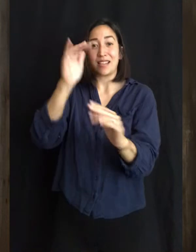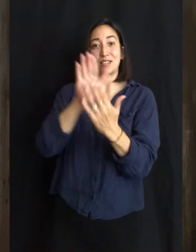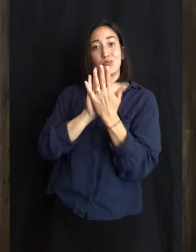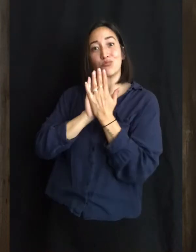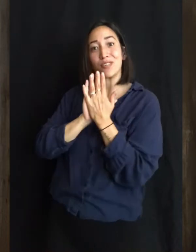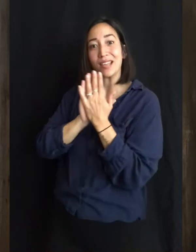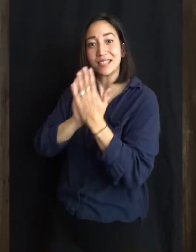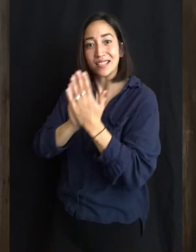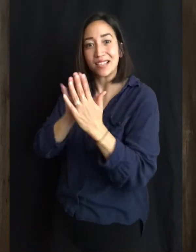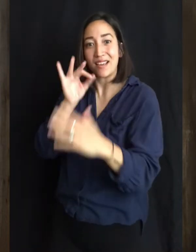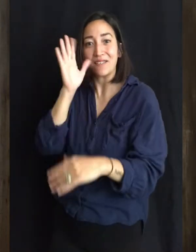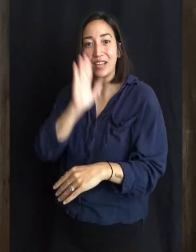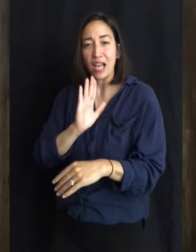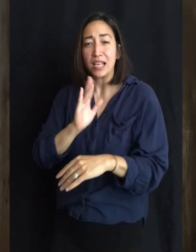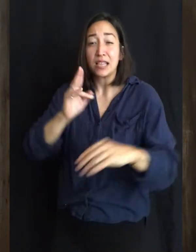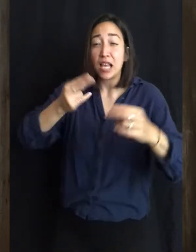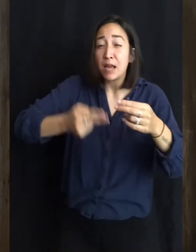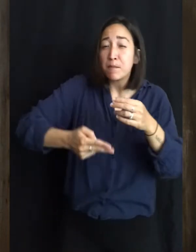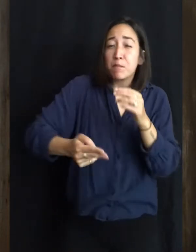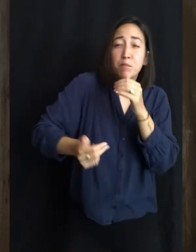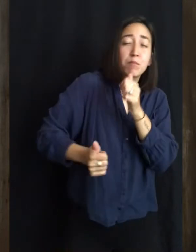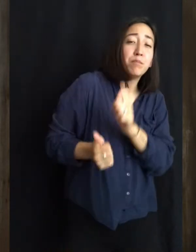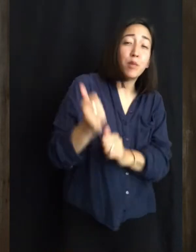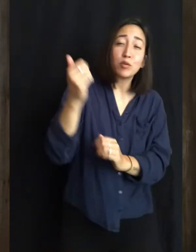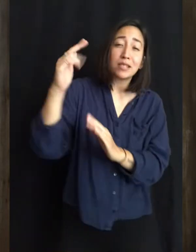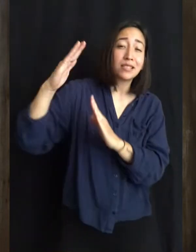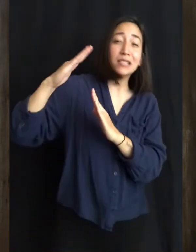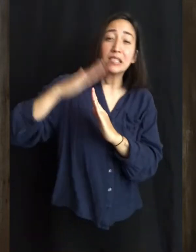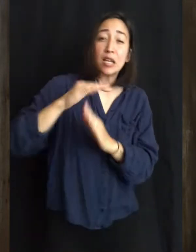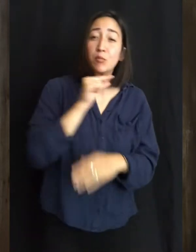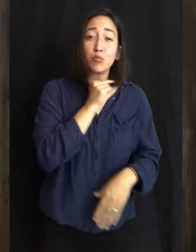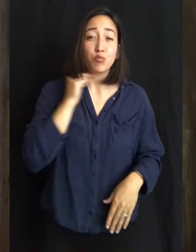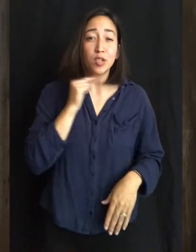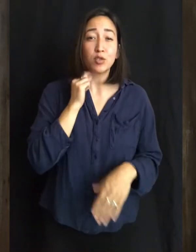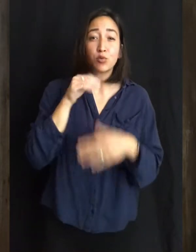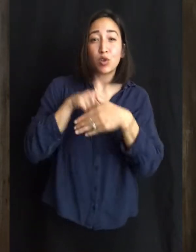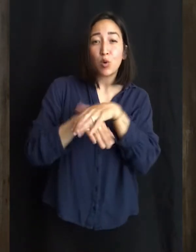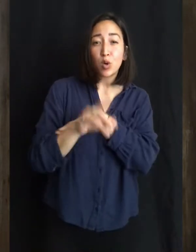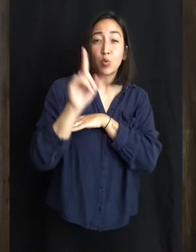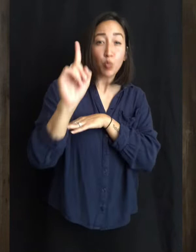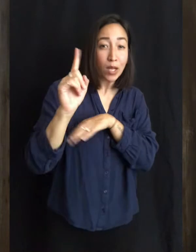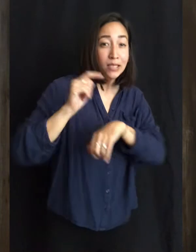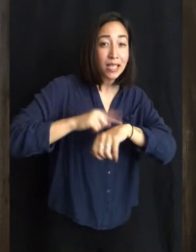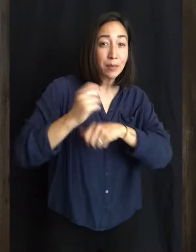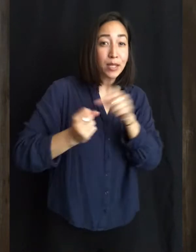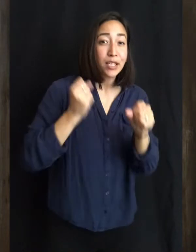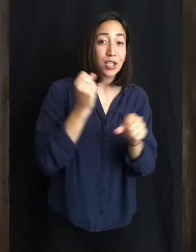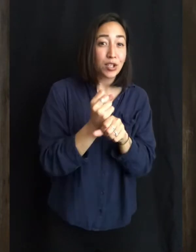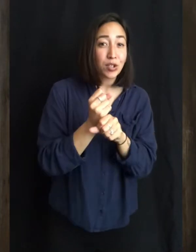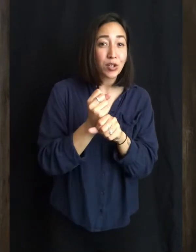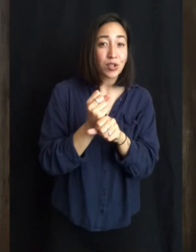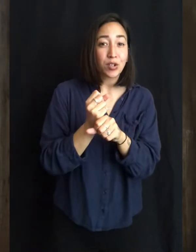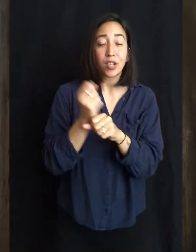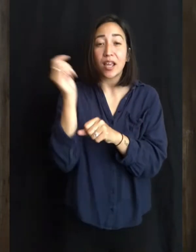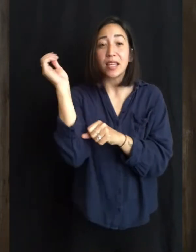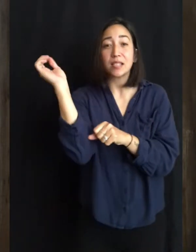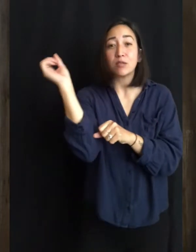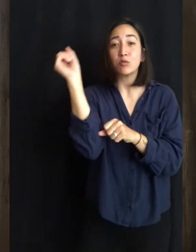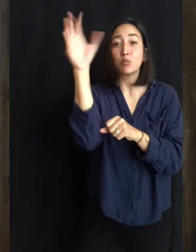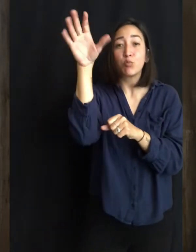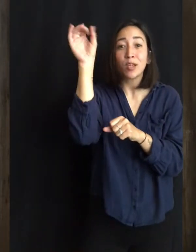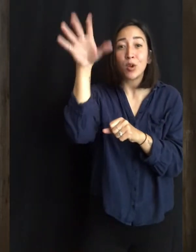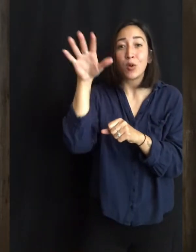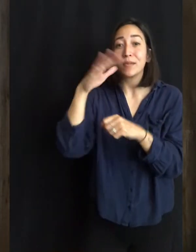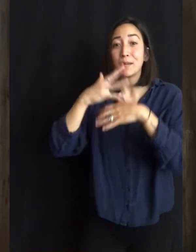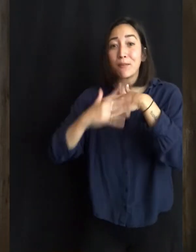where the high priest would go in once a year and sprinkle the blood of the sacrifice onto